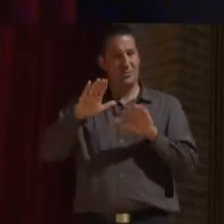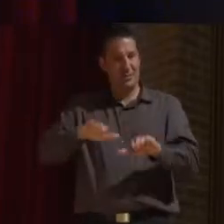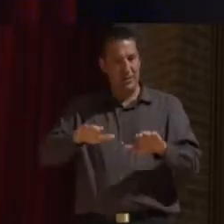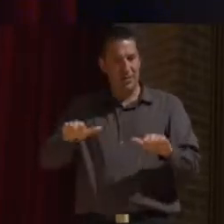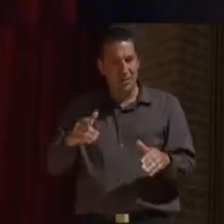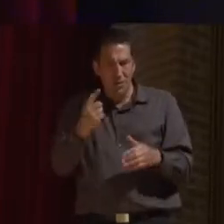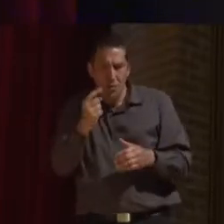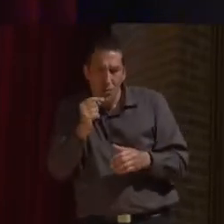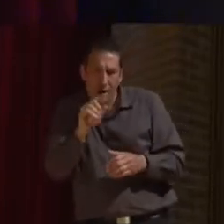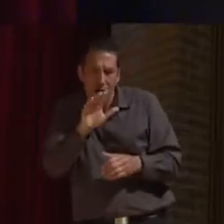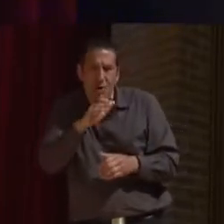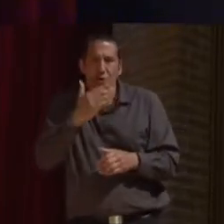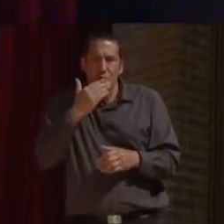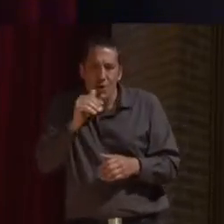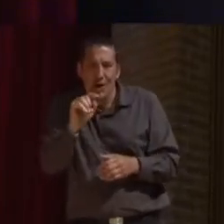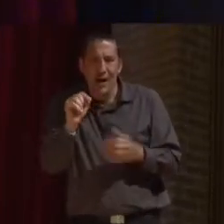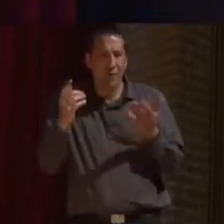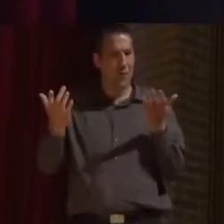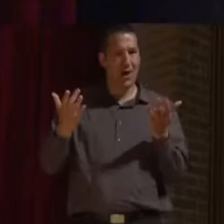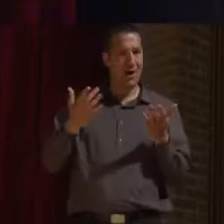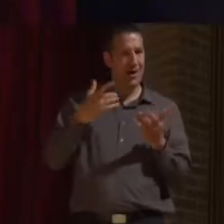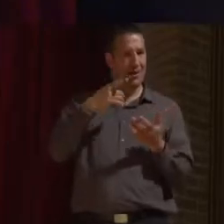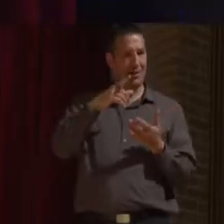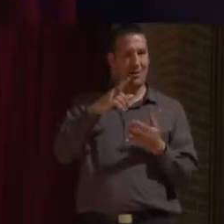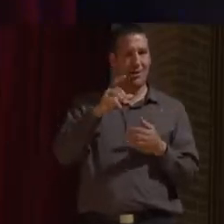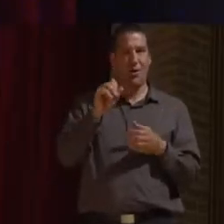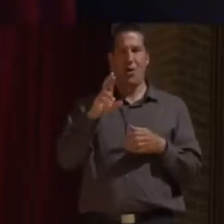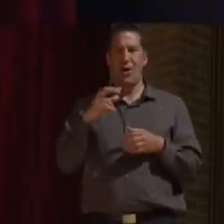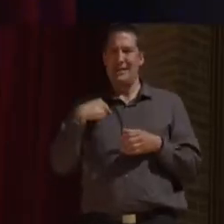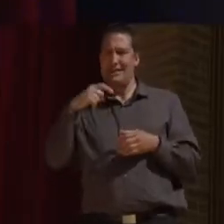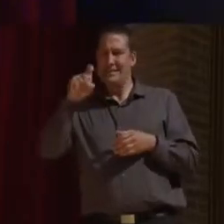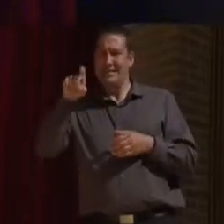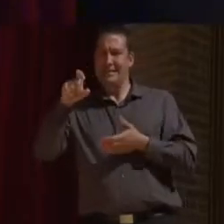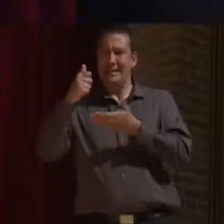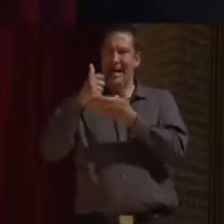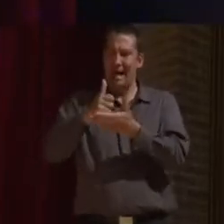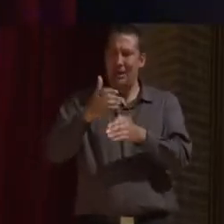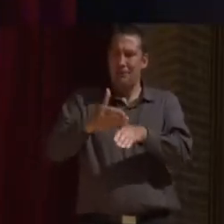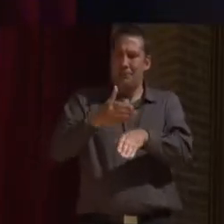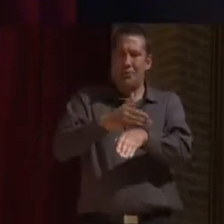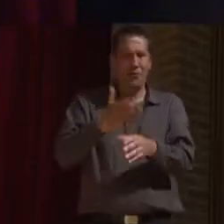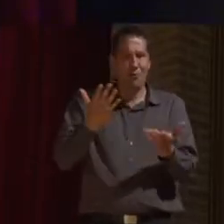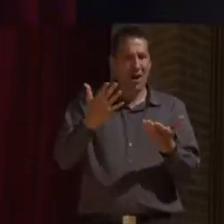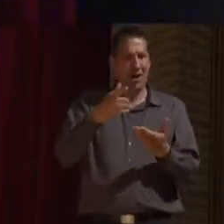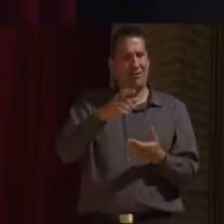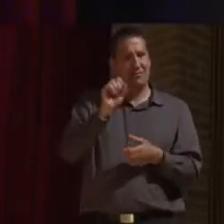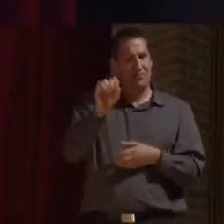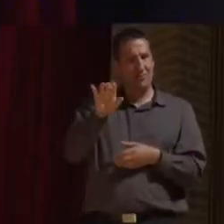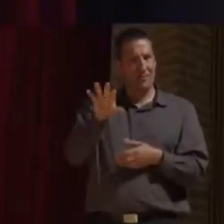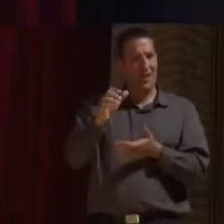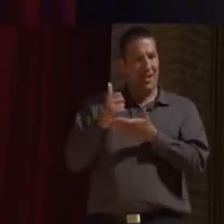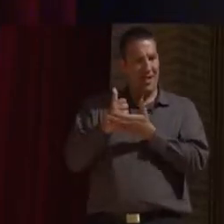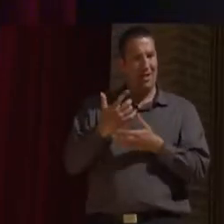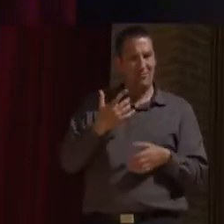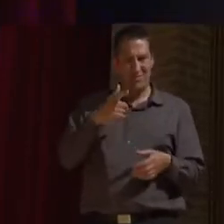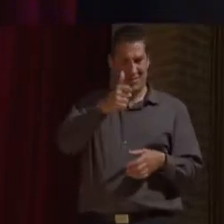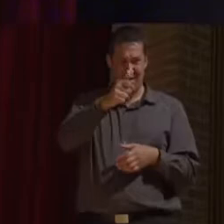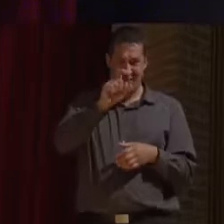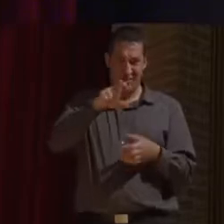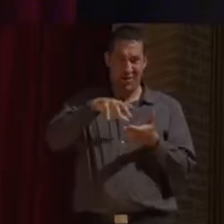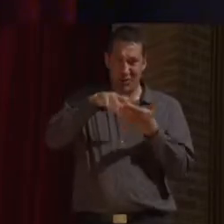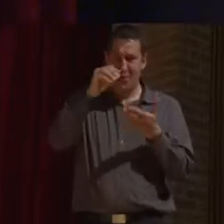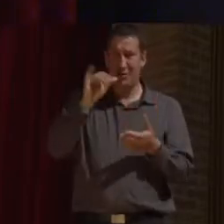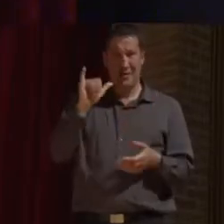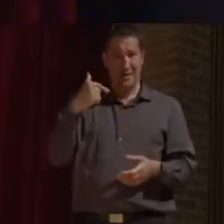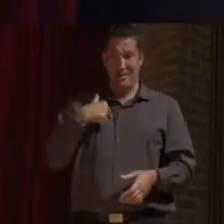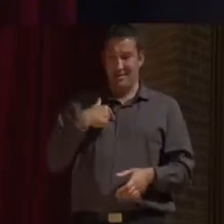your strengths are? Where do you think you need extra help? Because that self-advocacy, I know that I'm an awful speller. I had to